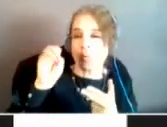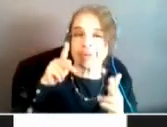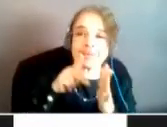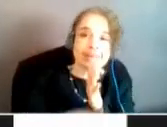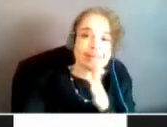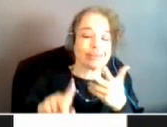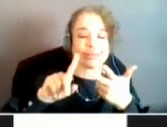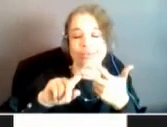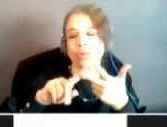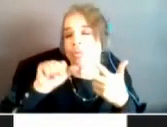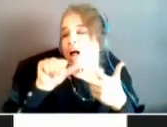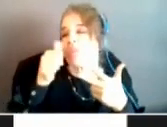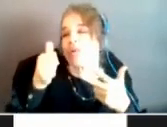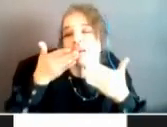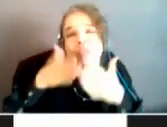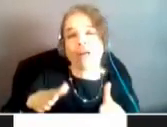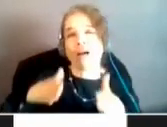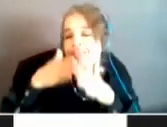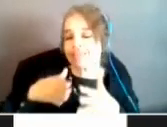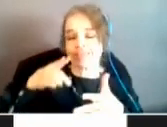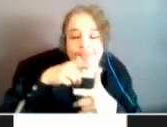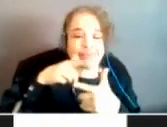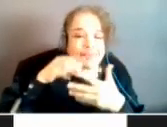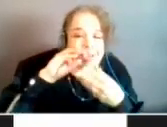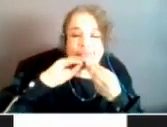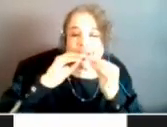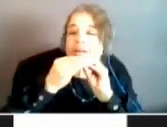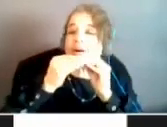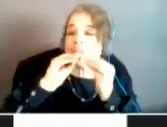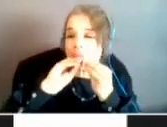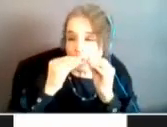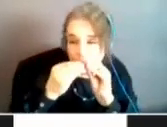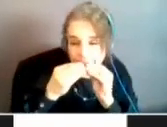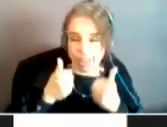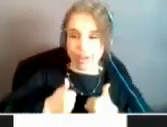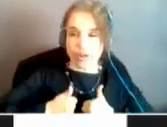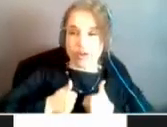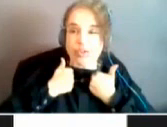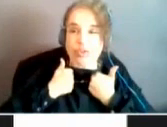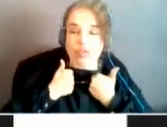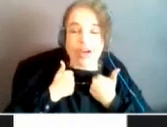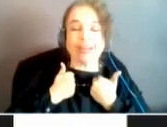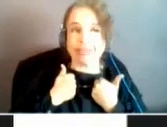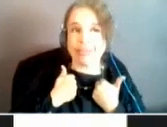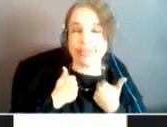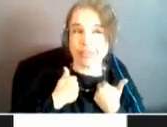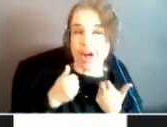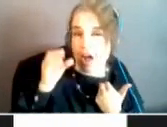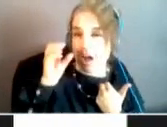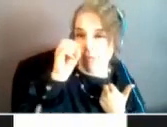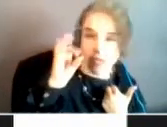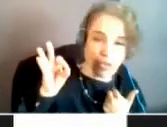of losses? You know, the number of survivors of,